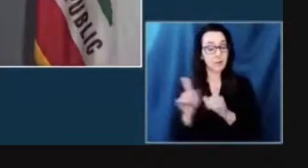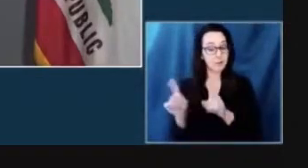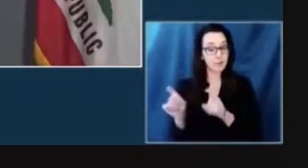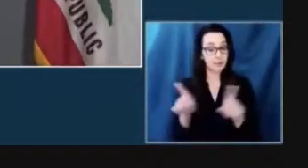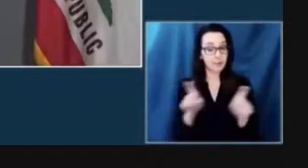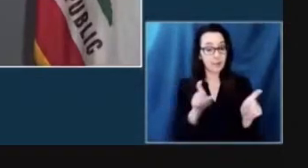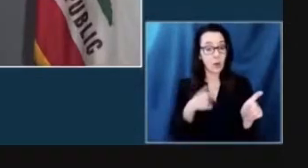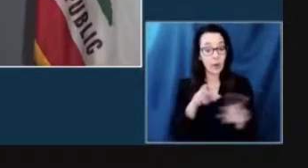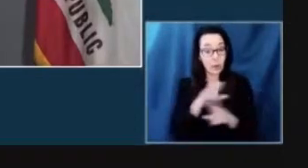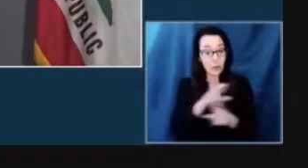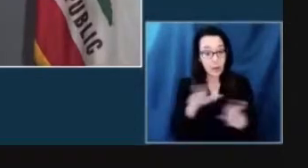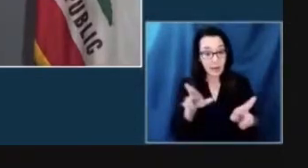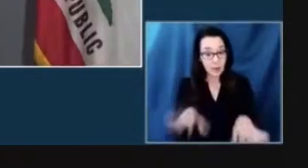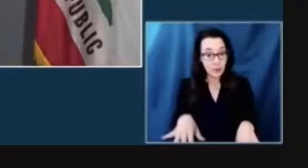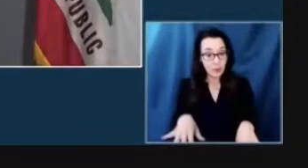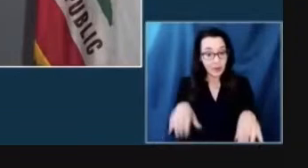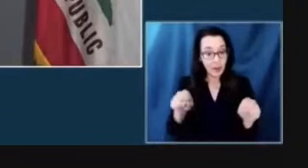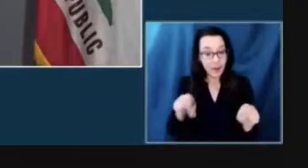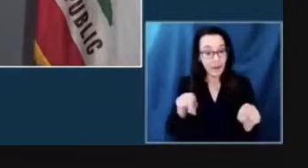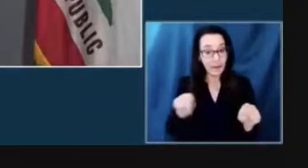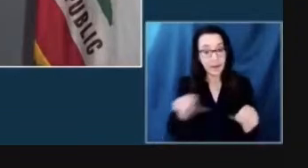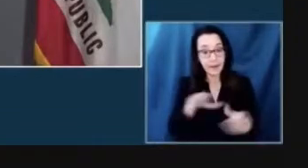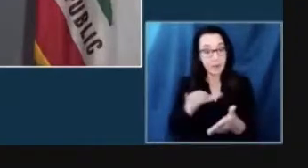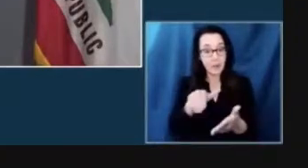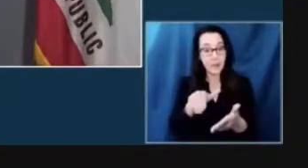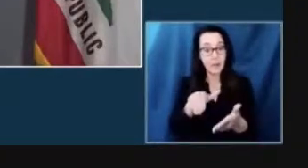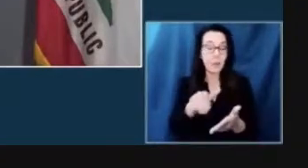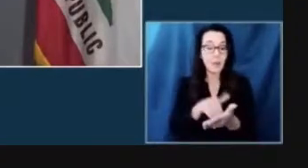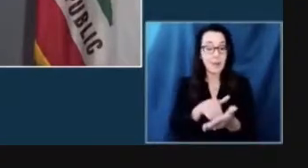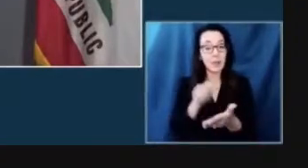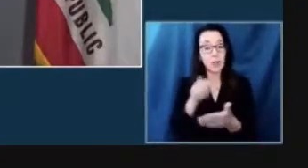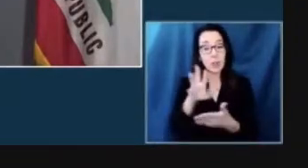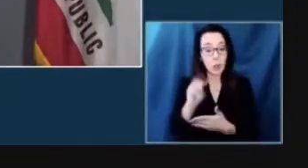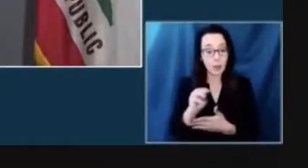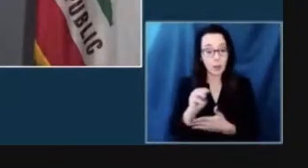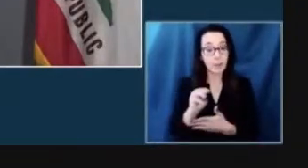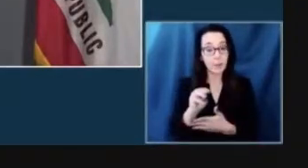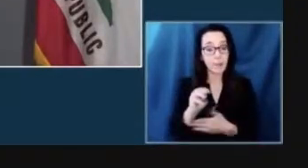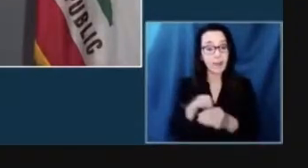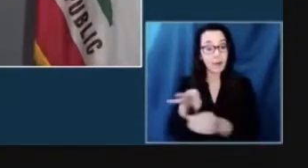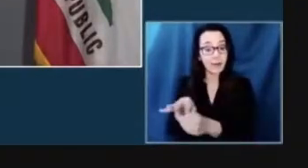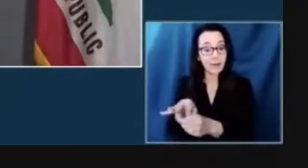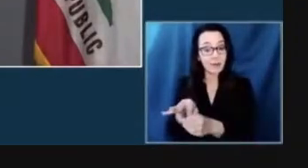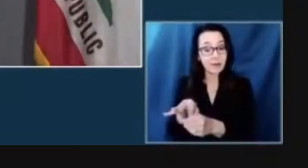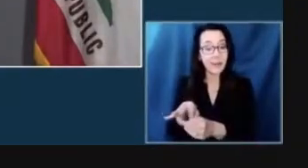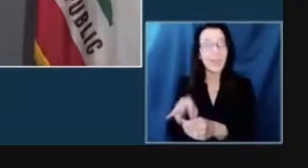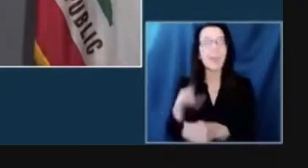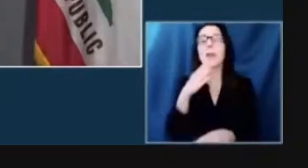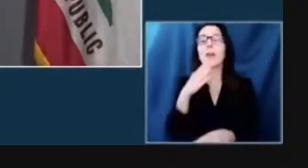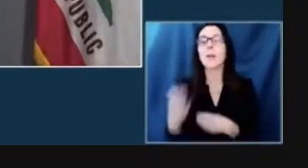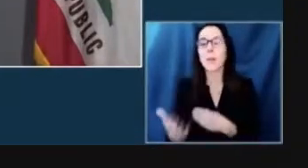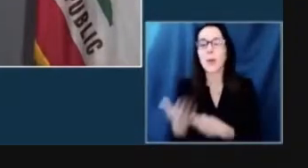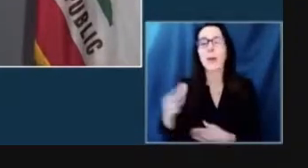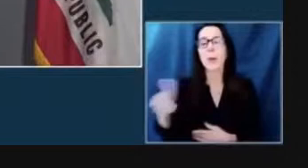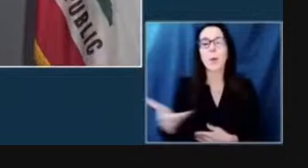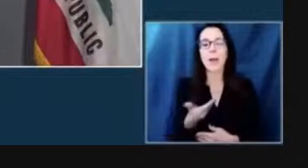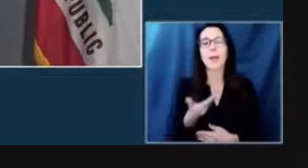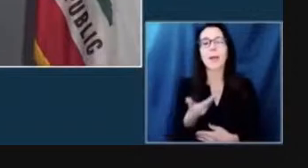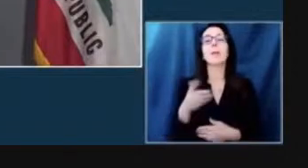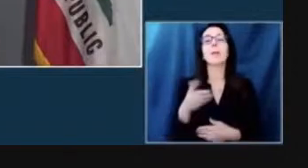midterm elections? Good morning, Democrats, and welcome to the 2022 statewide endorsing